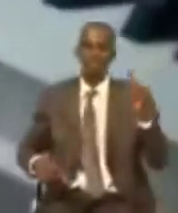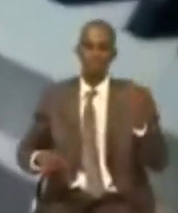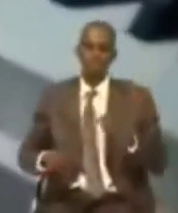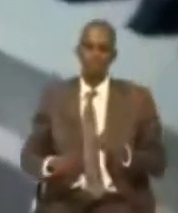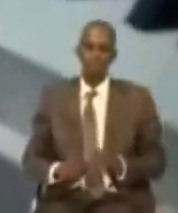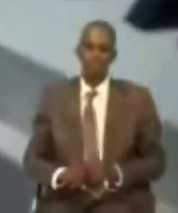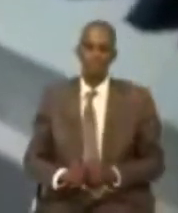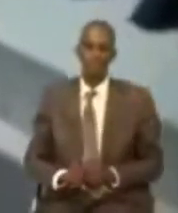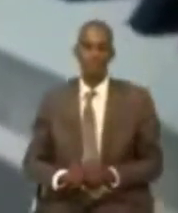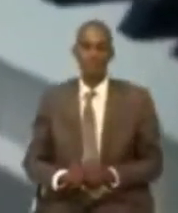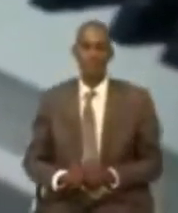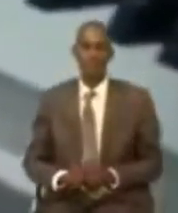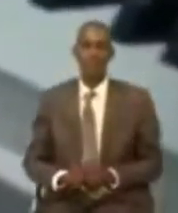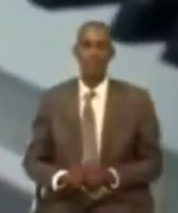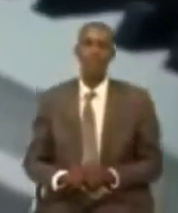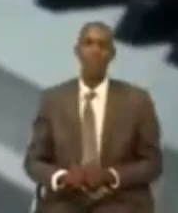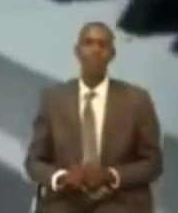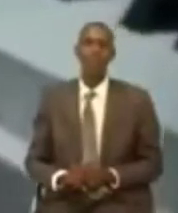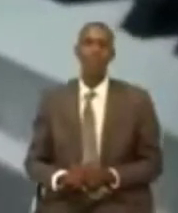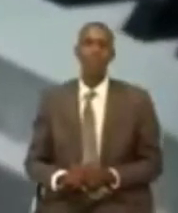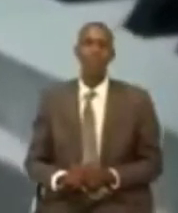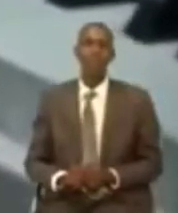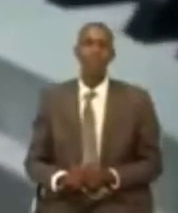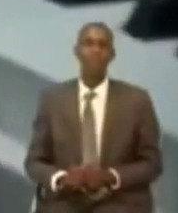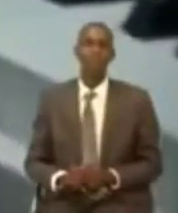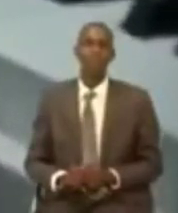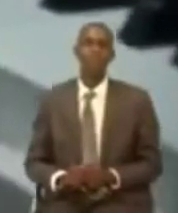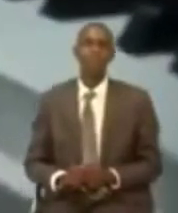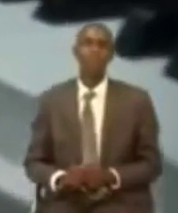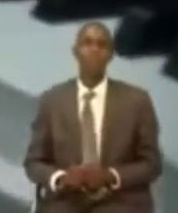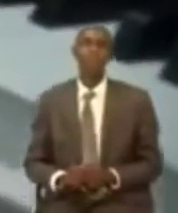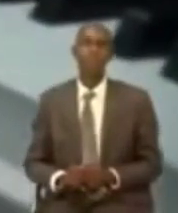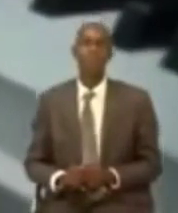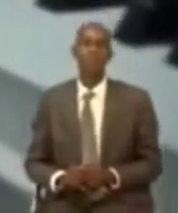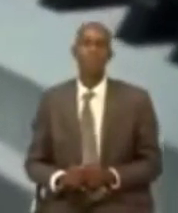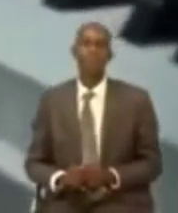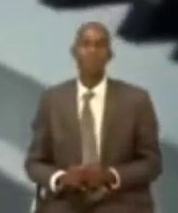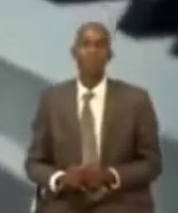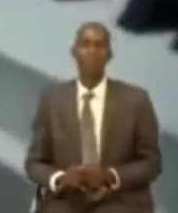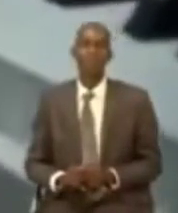is here right now.